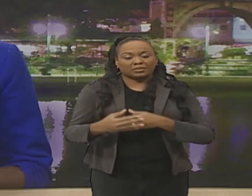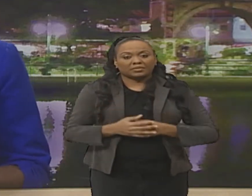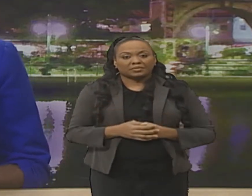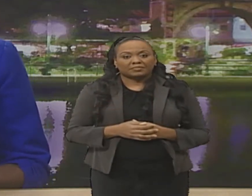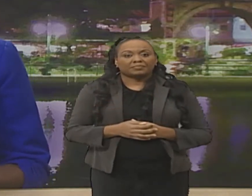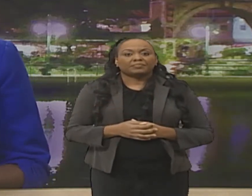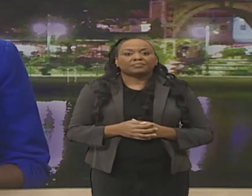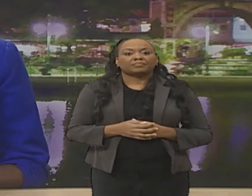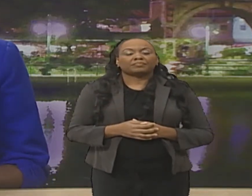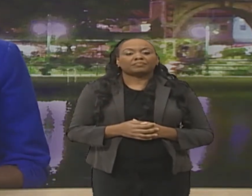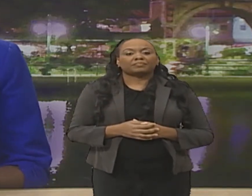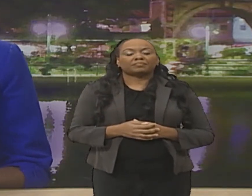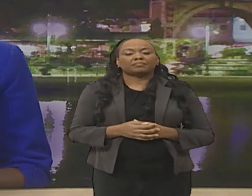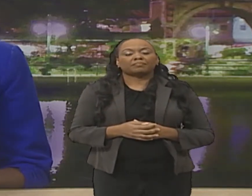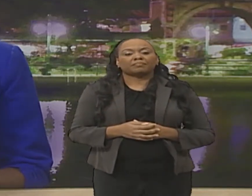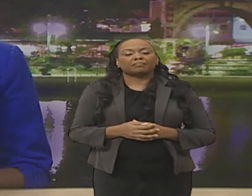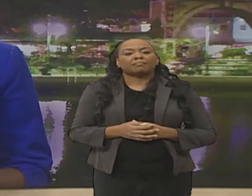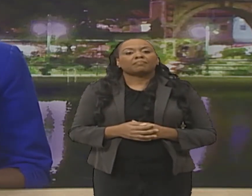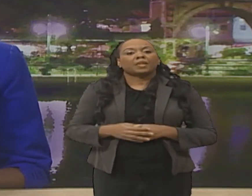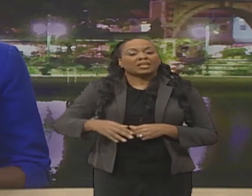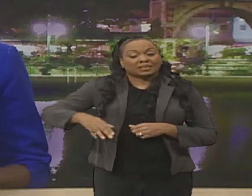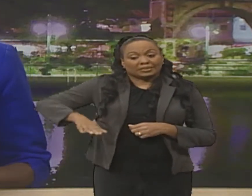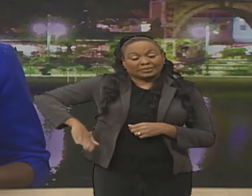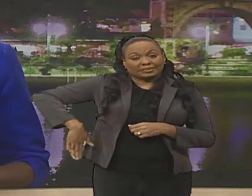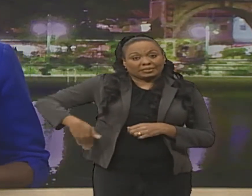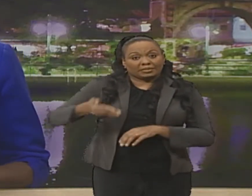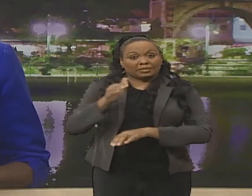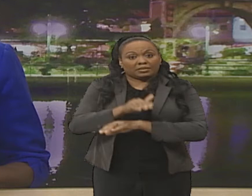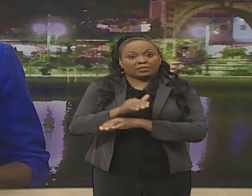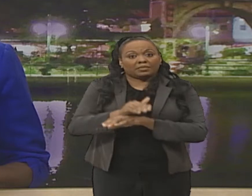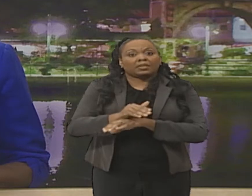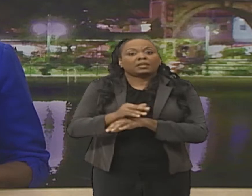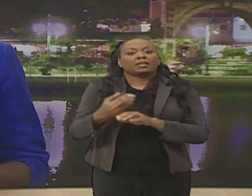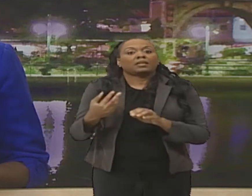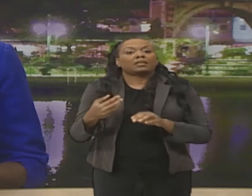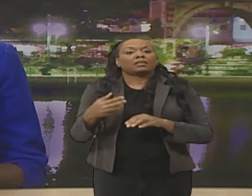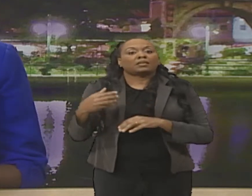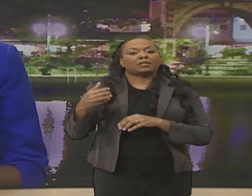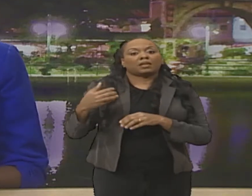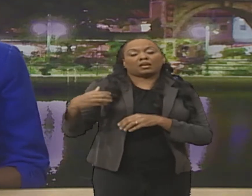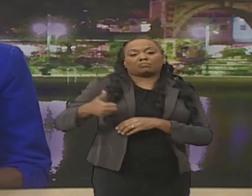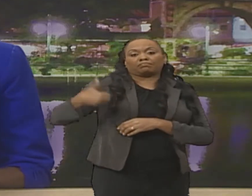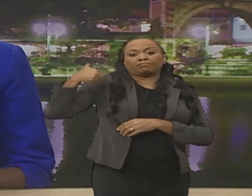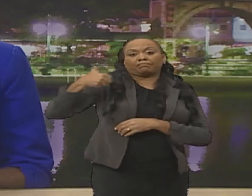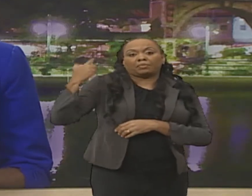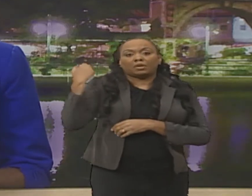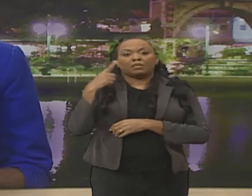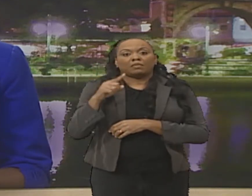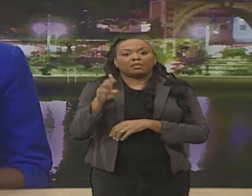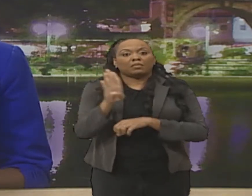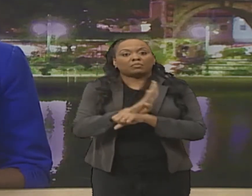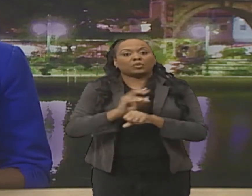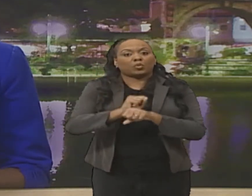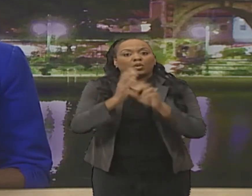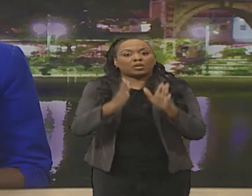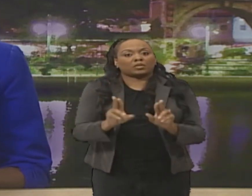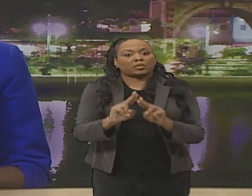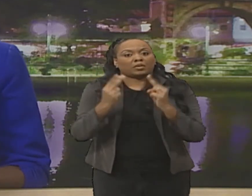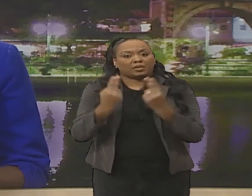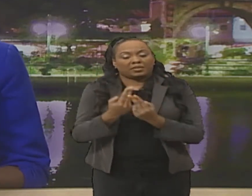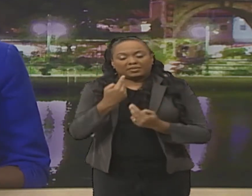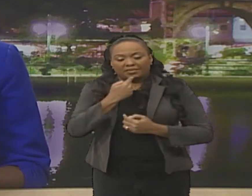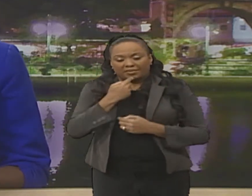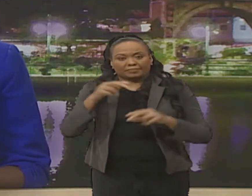this evening, the Barbados Workers Union's General Secretary Tony Moore issued a statement about the matter. She said the management